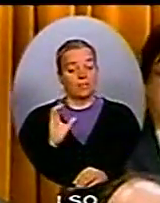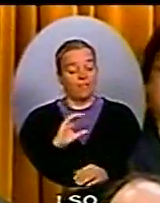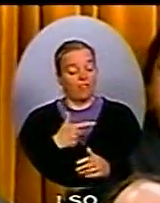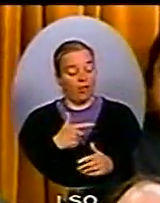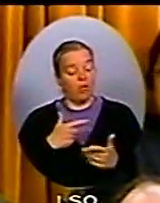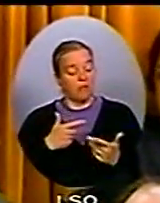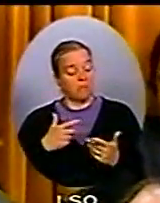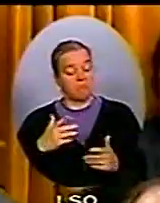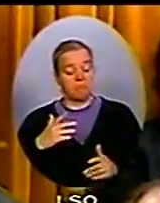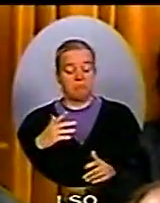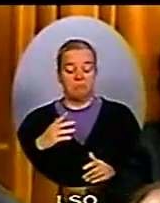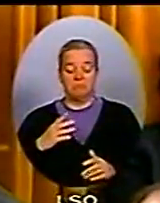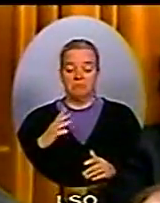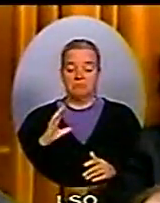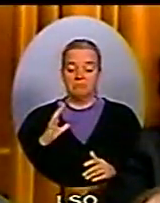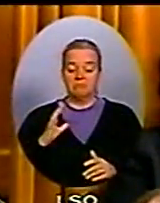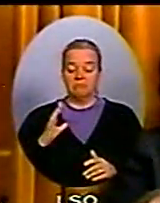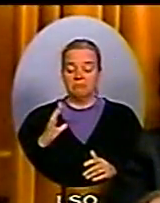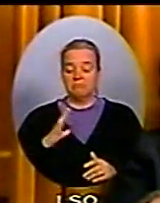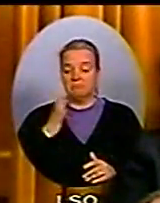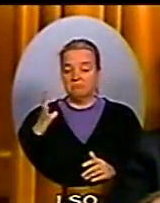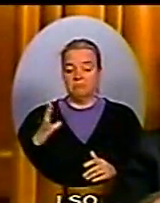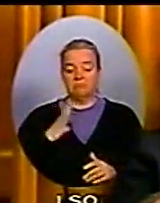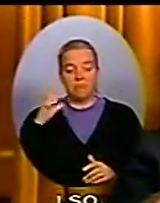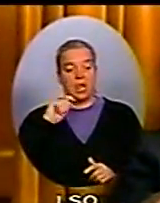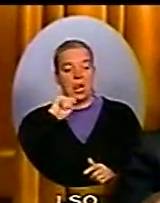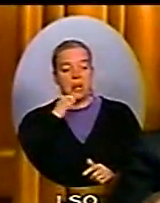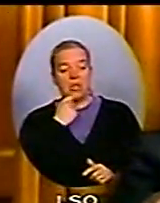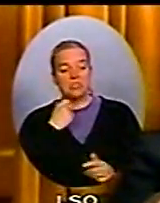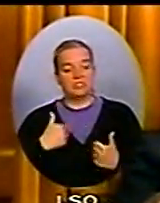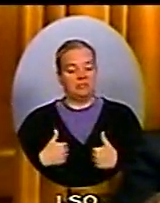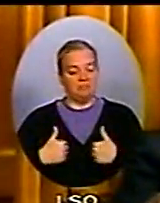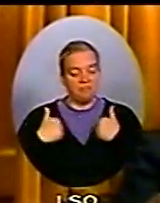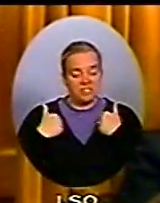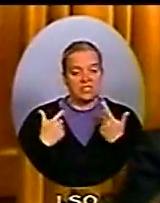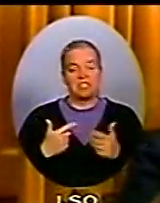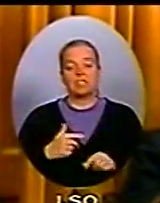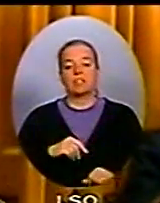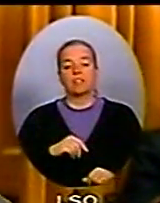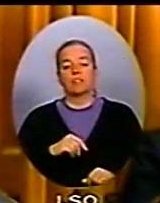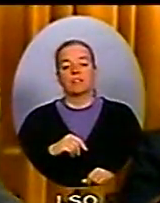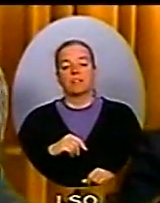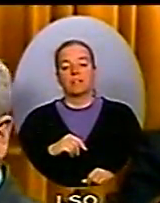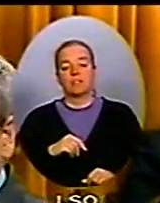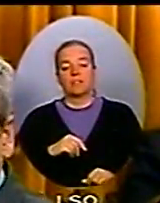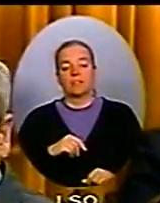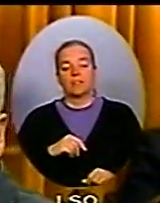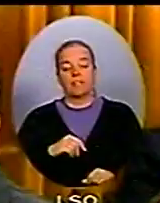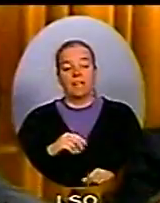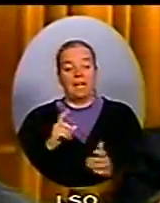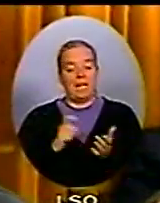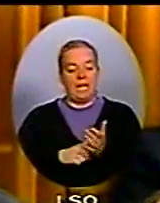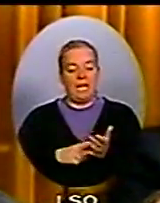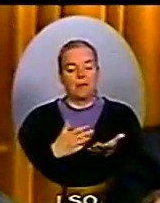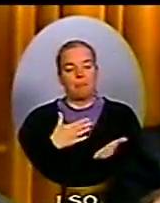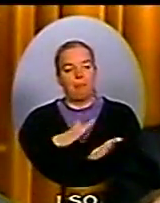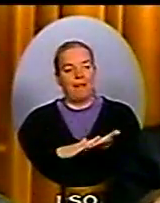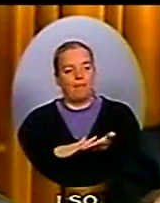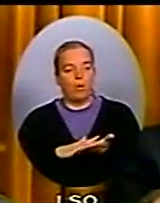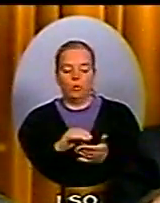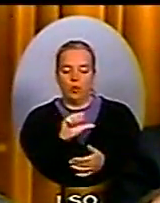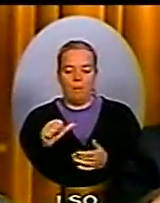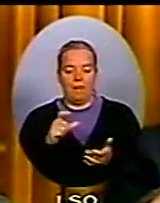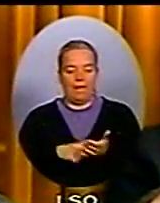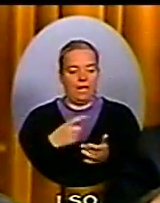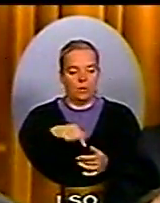for limousines? They're cutting border services, they're cutting food inspection, they're shortchanging seniors, but the cabinet ministers are not